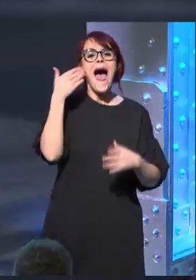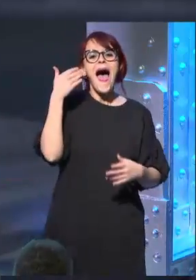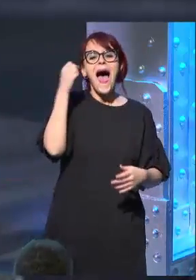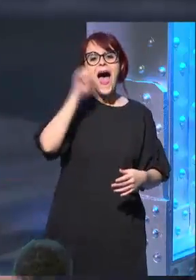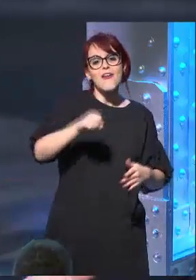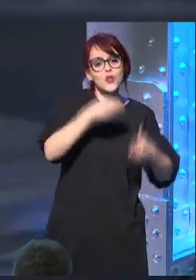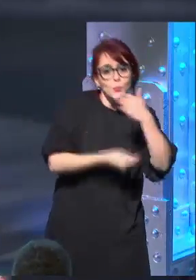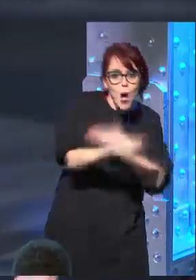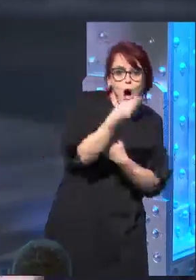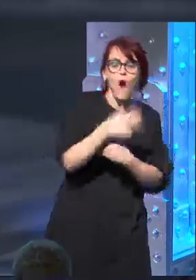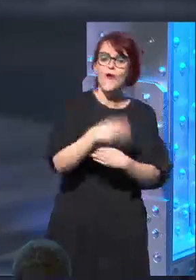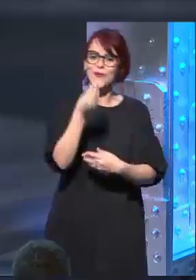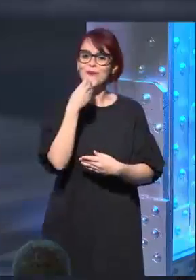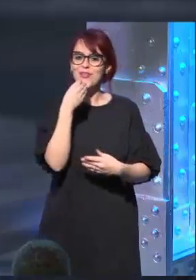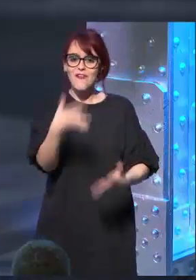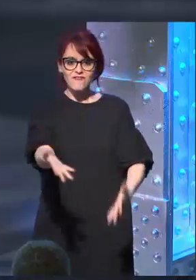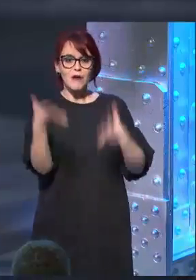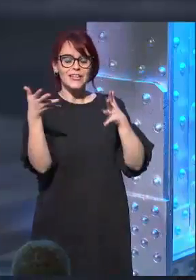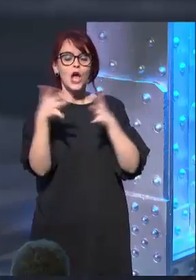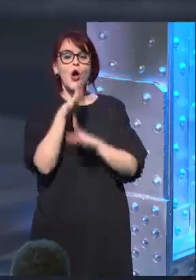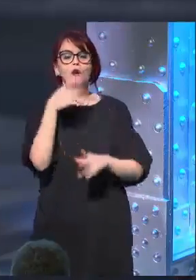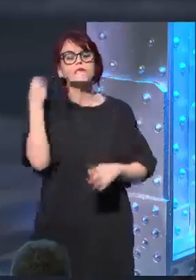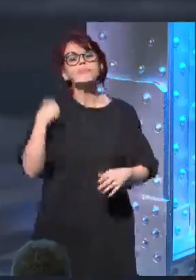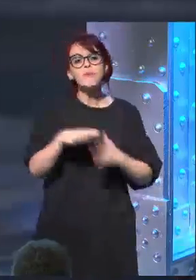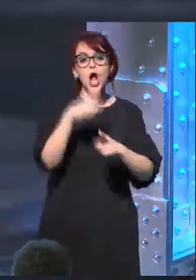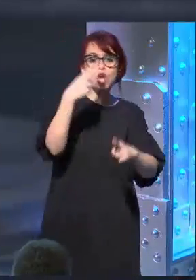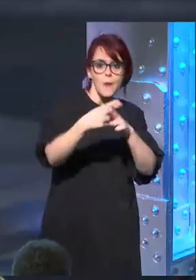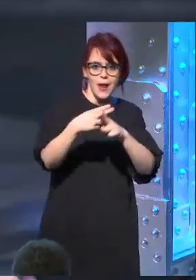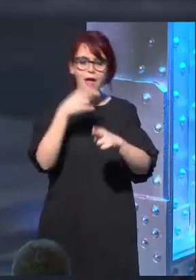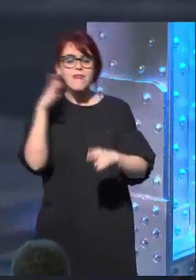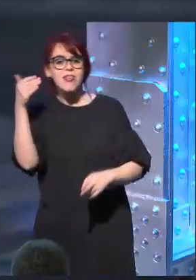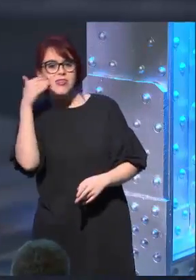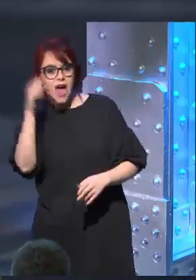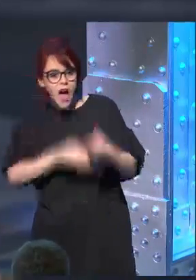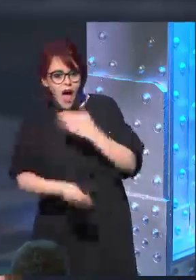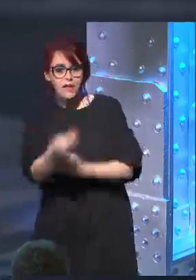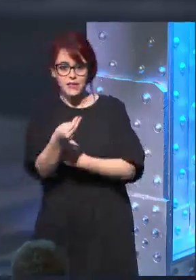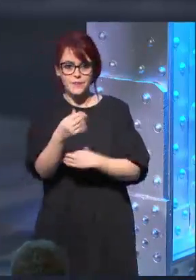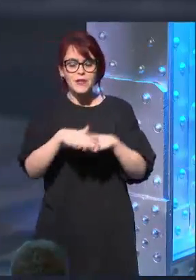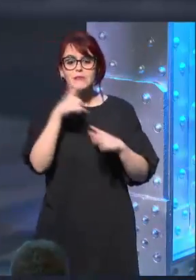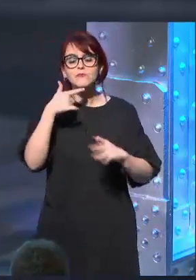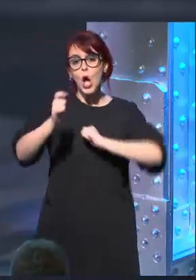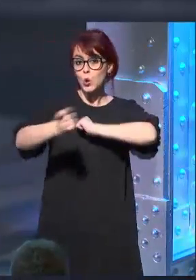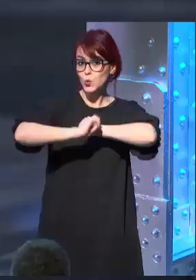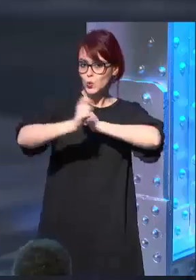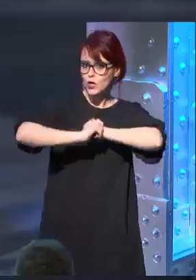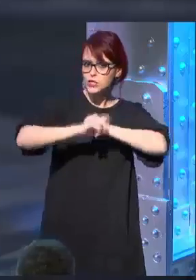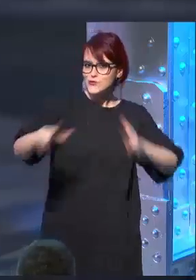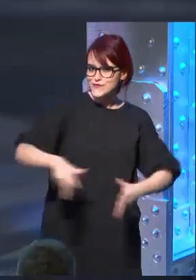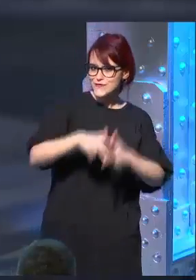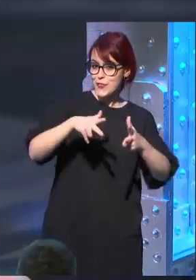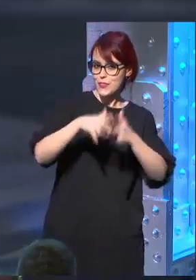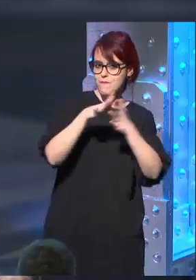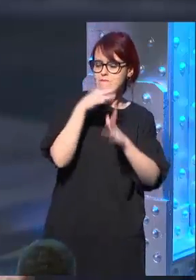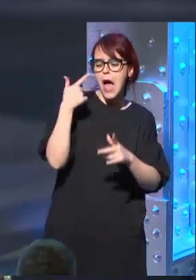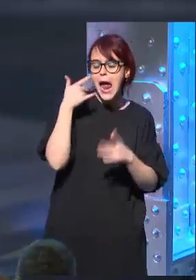5, 6 as a password, or their birth year, or their favorite food, or the name of the person and their birth year.